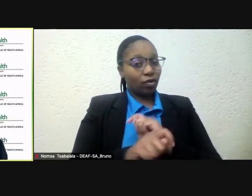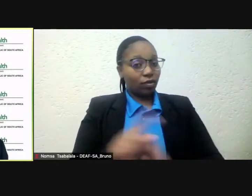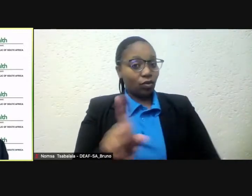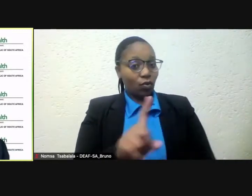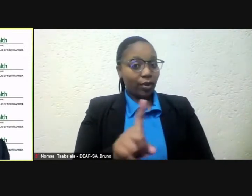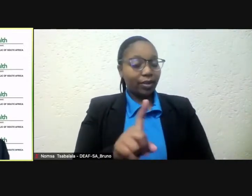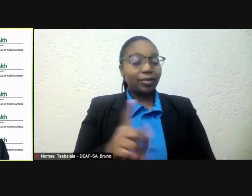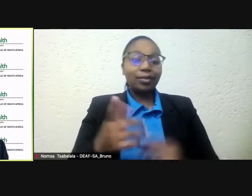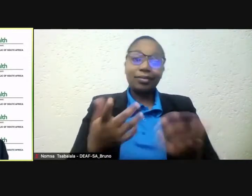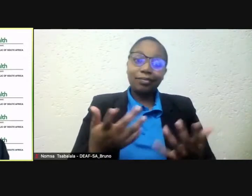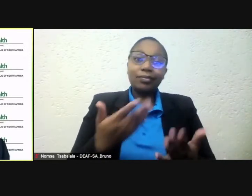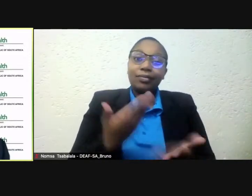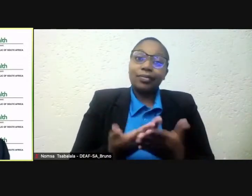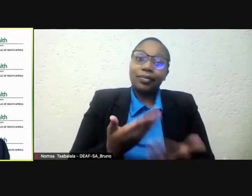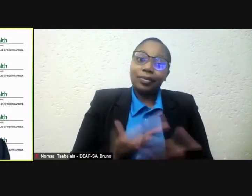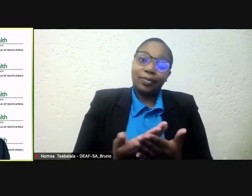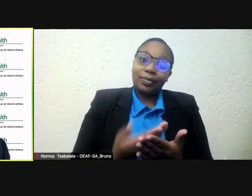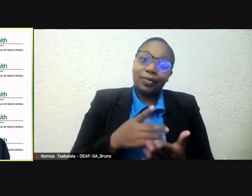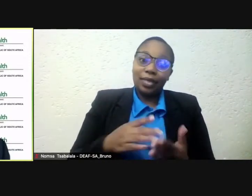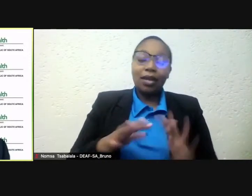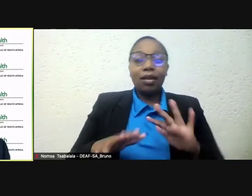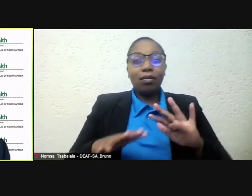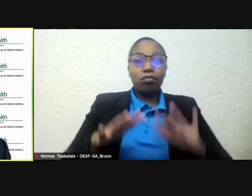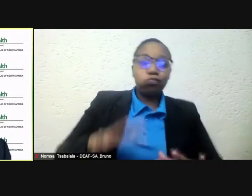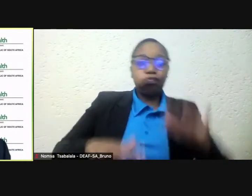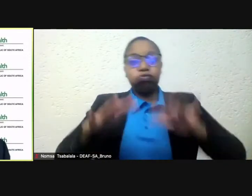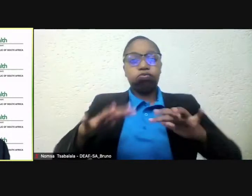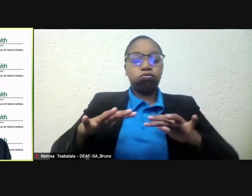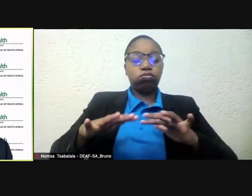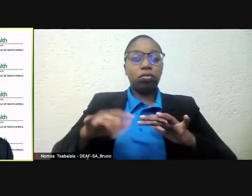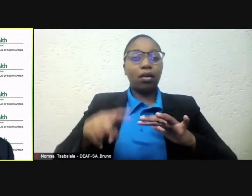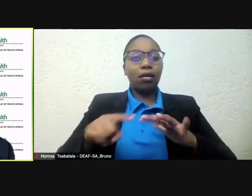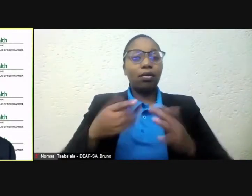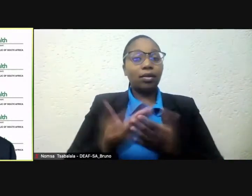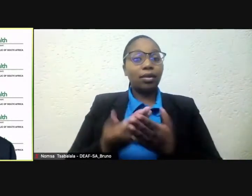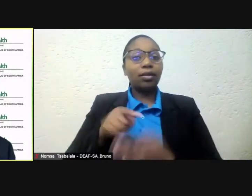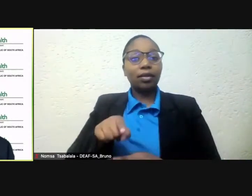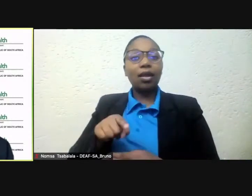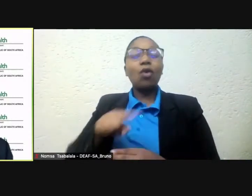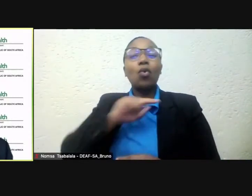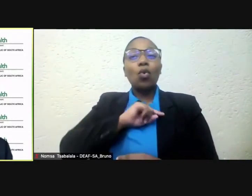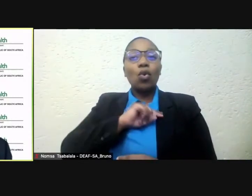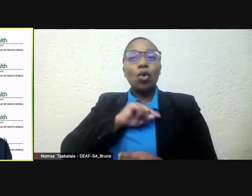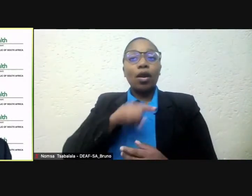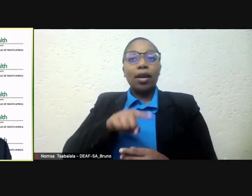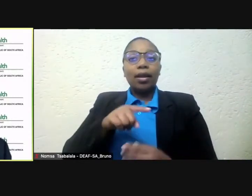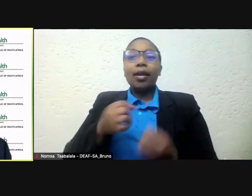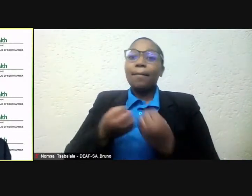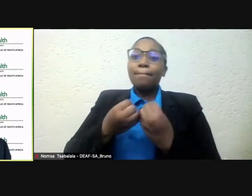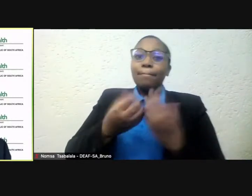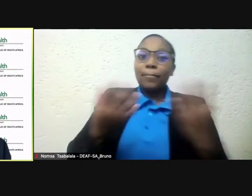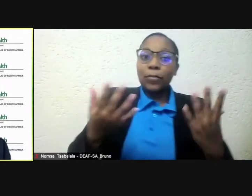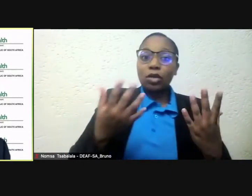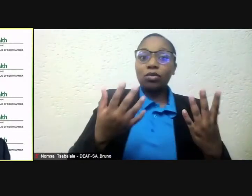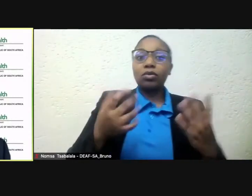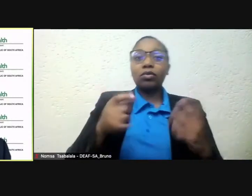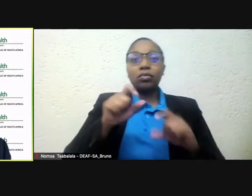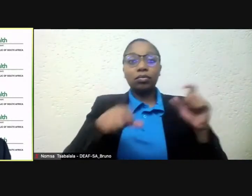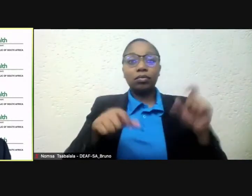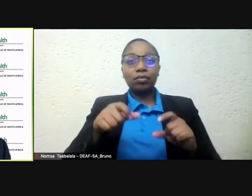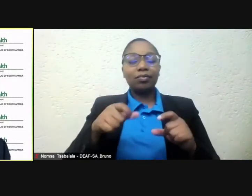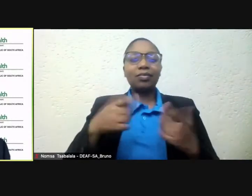threatening to destabilize is that even though most of our vaccinated health workers who